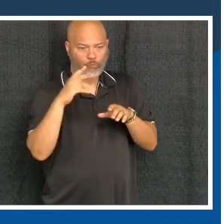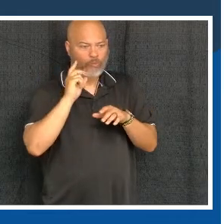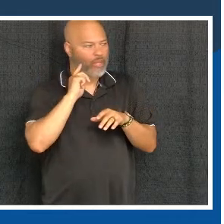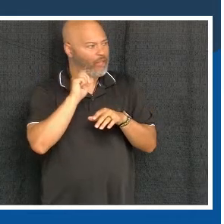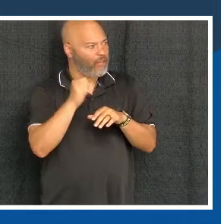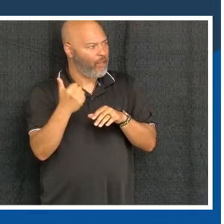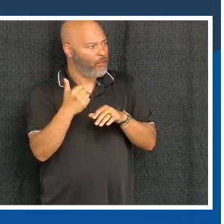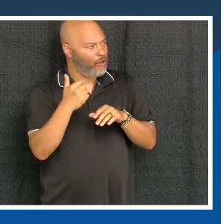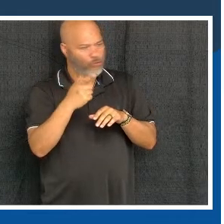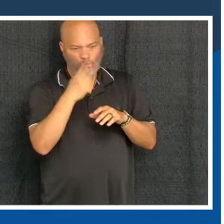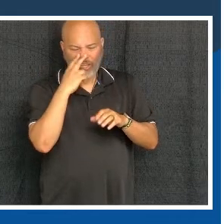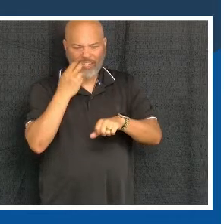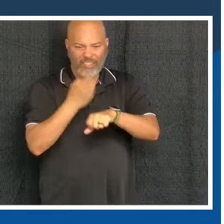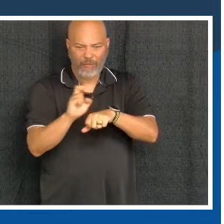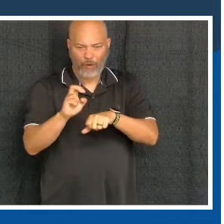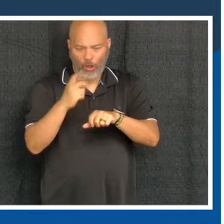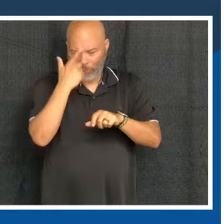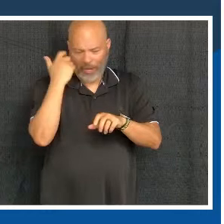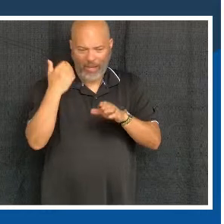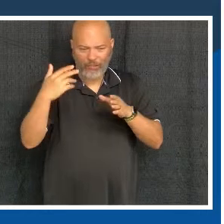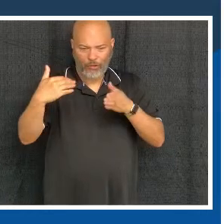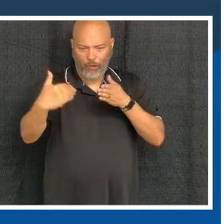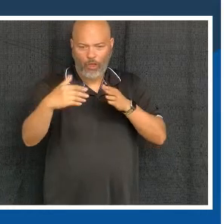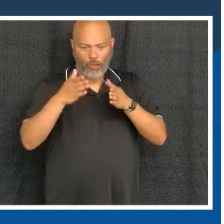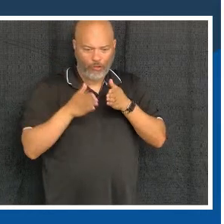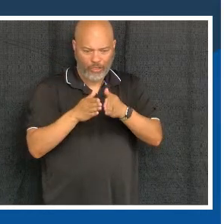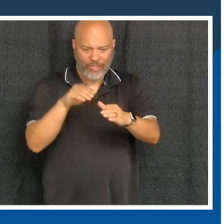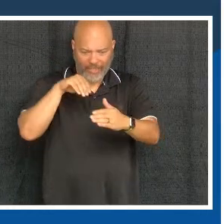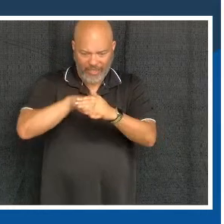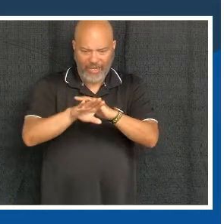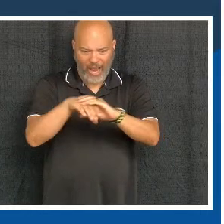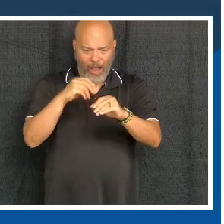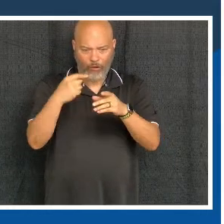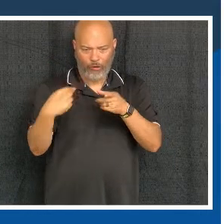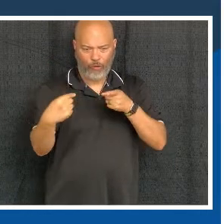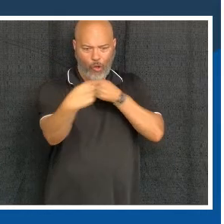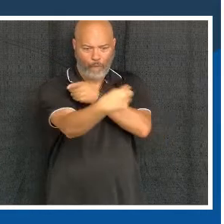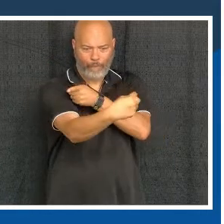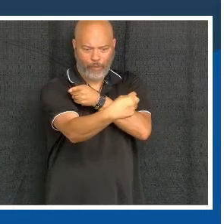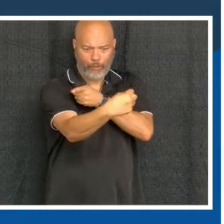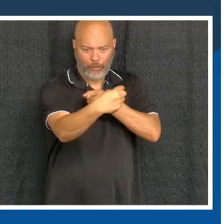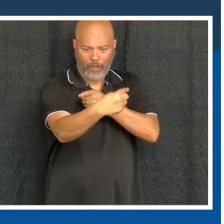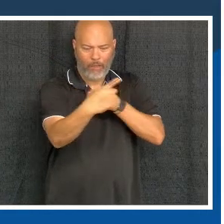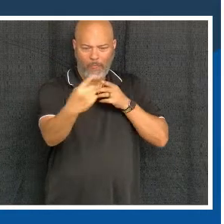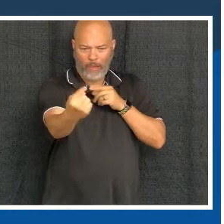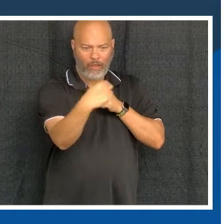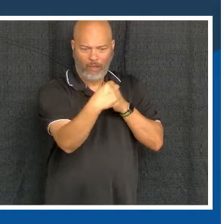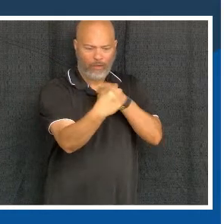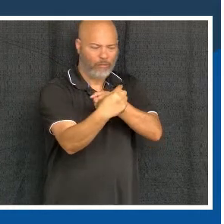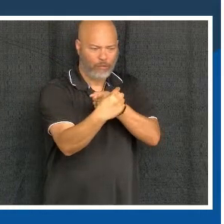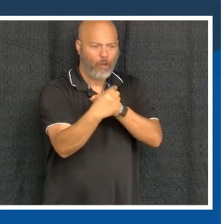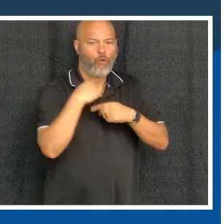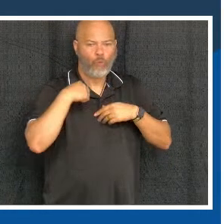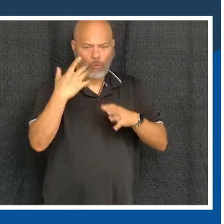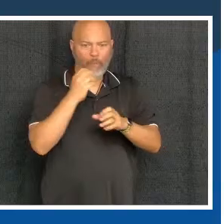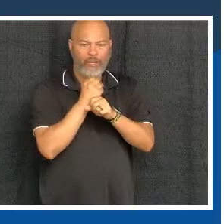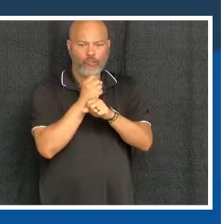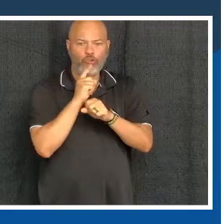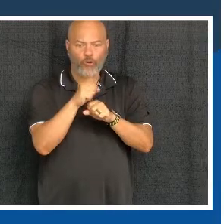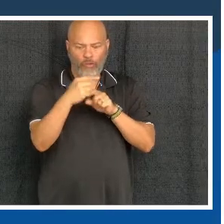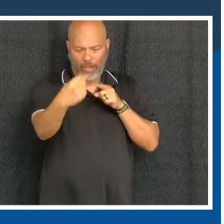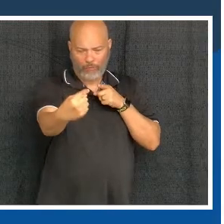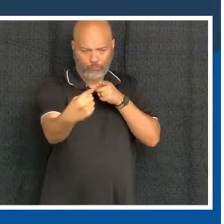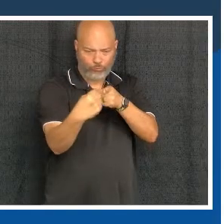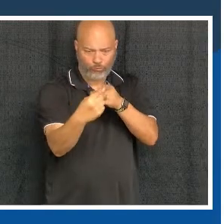Road, where it's very difficult to signalize. It's difficult to ingress and egress because of traffic coming from the opposite side of the road. We'll be able to make sure that this is